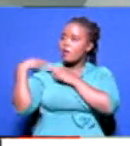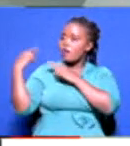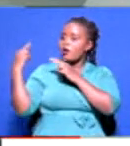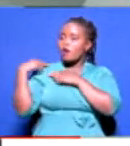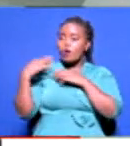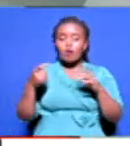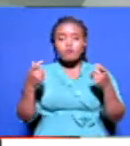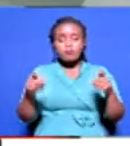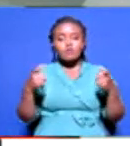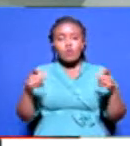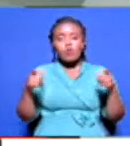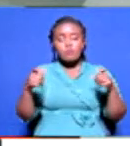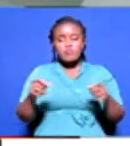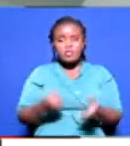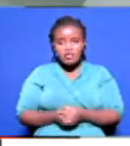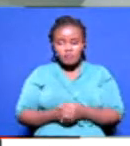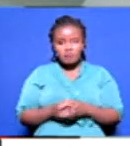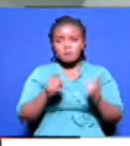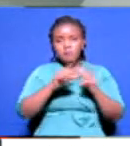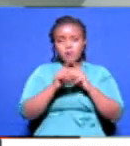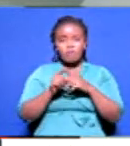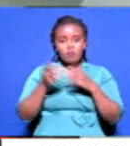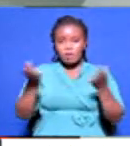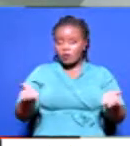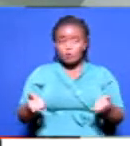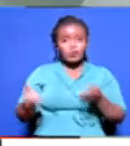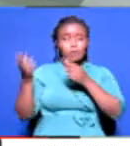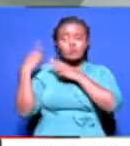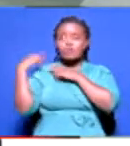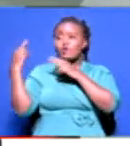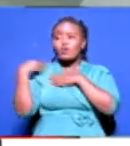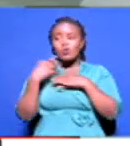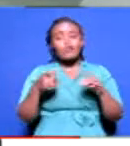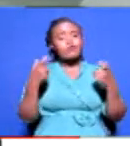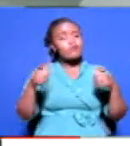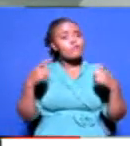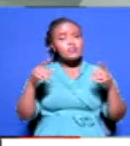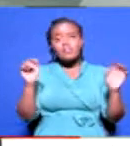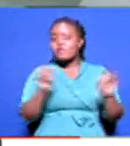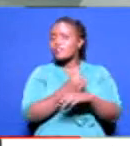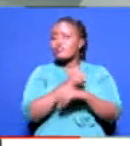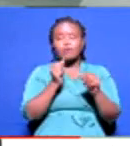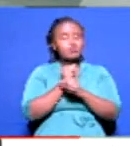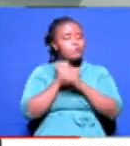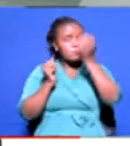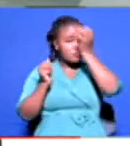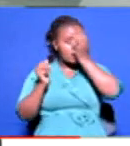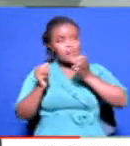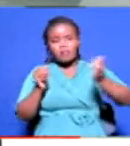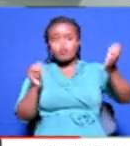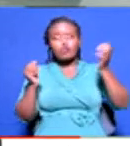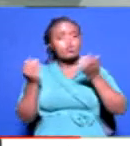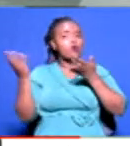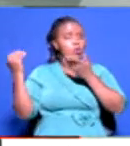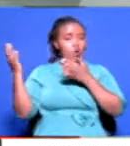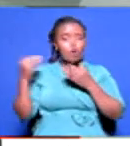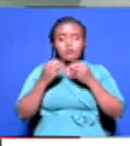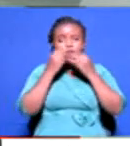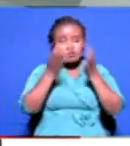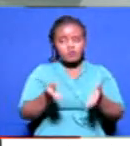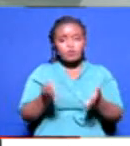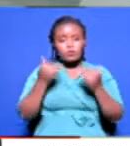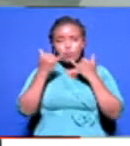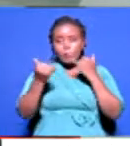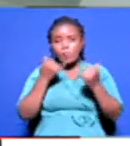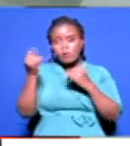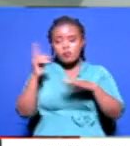the fourth estate. Of course, the role of media cannot be underestimated. Looking forward to that conversation from 10 p.m. to 11